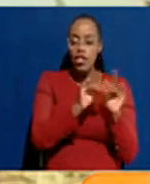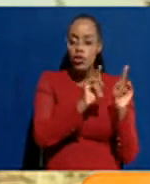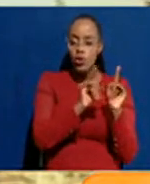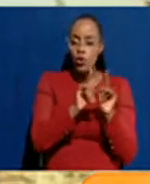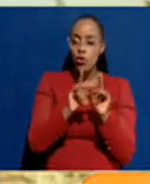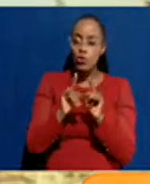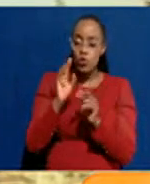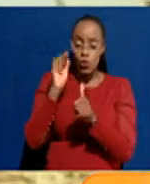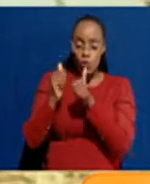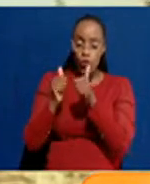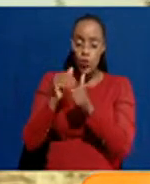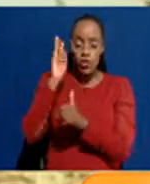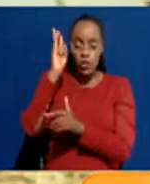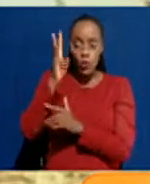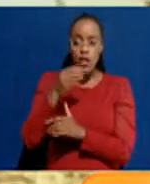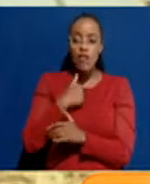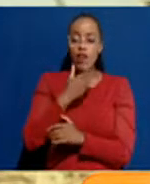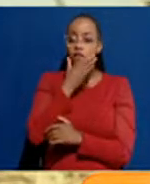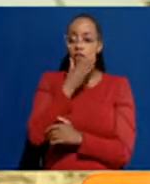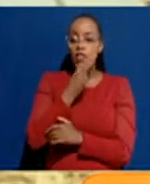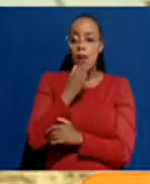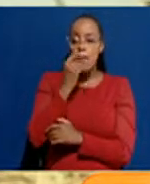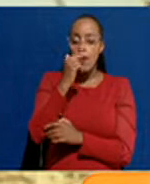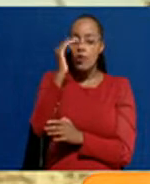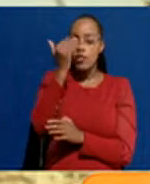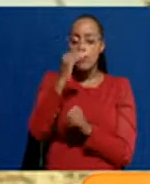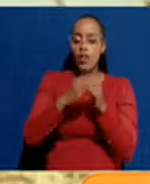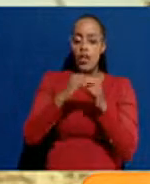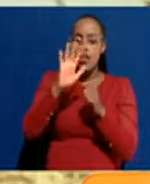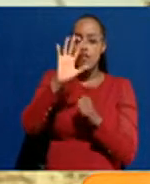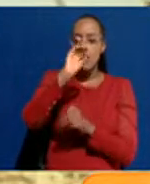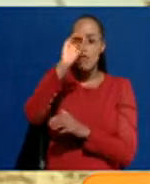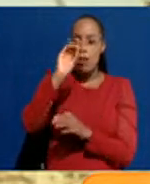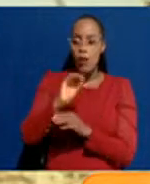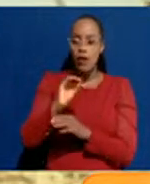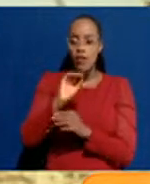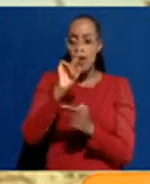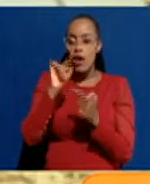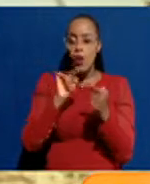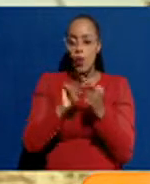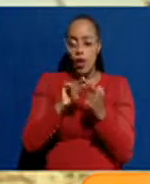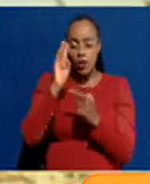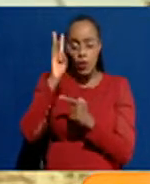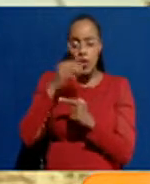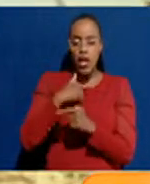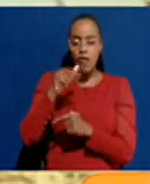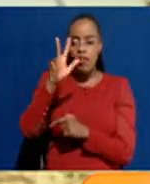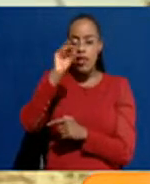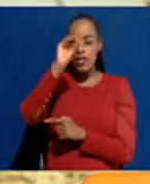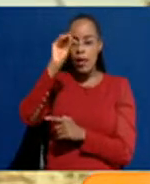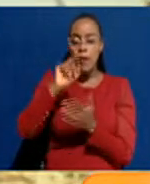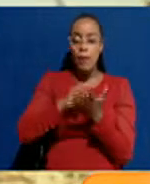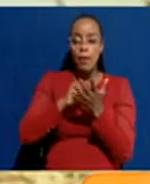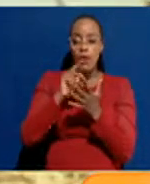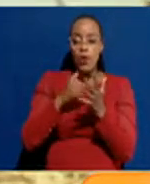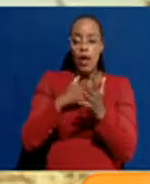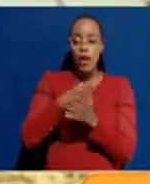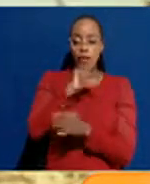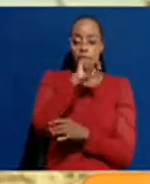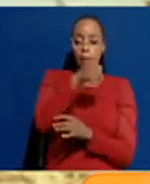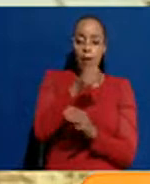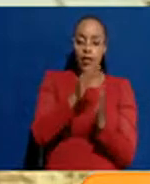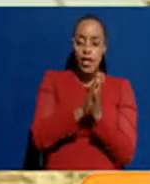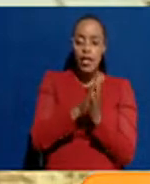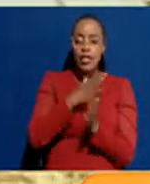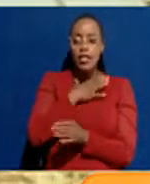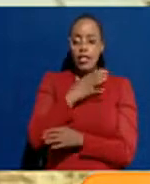speak to the gentleman who was asking about 95%. When is it going to reach 95%? Okay. So there is this demand and